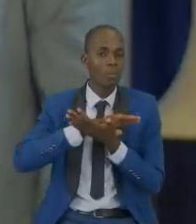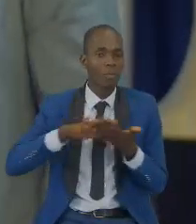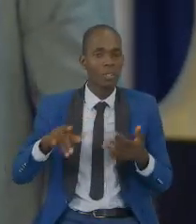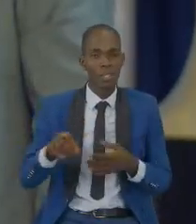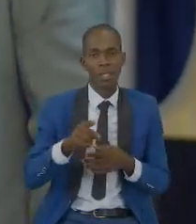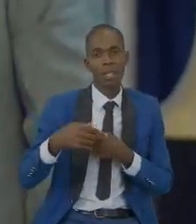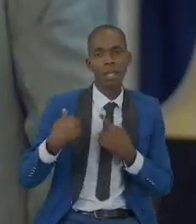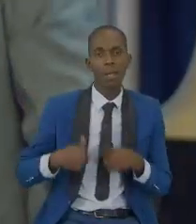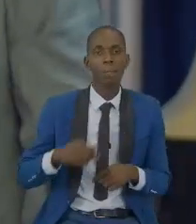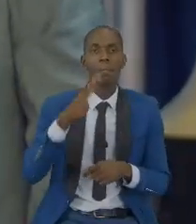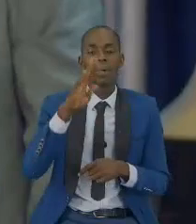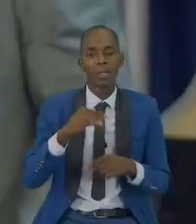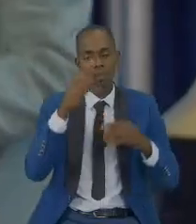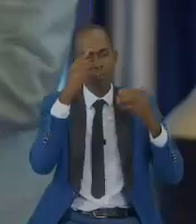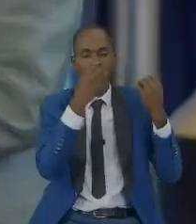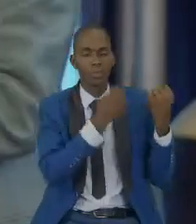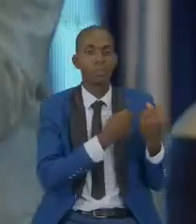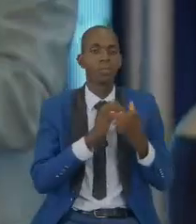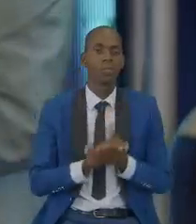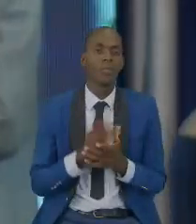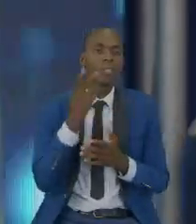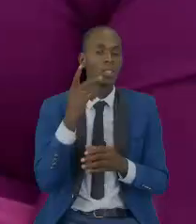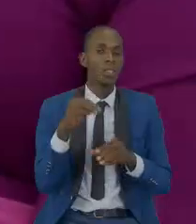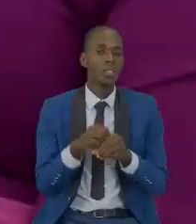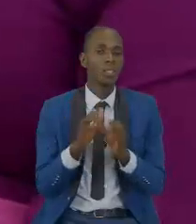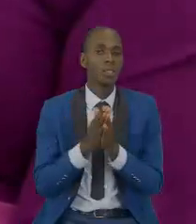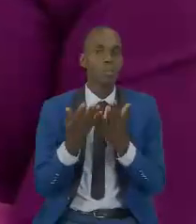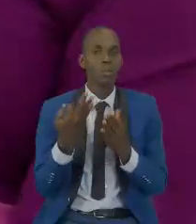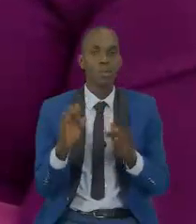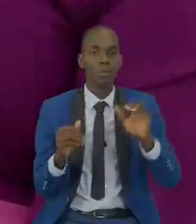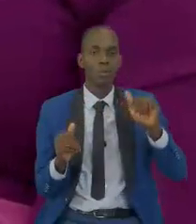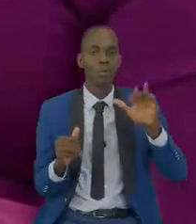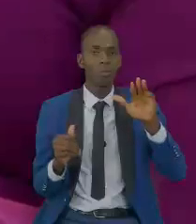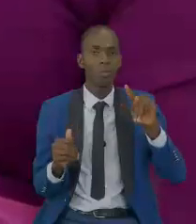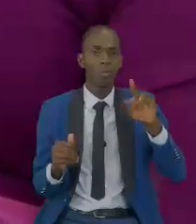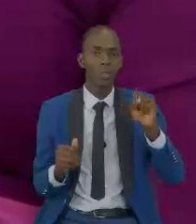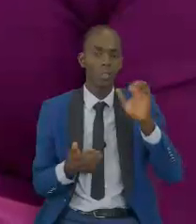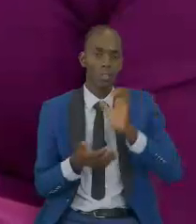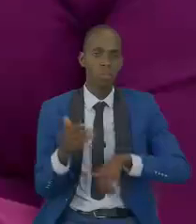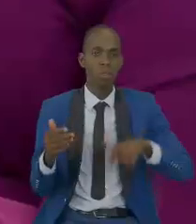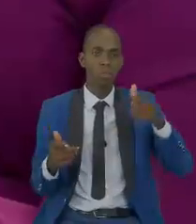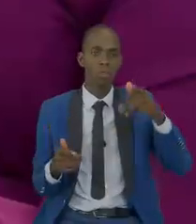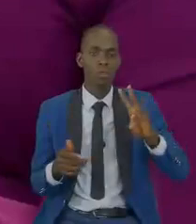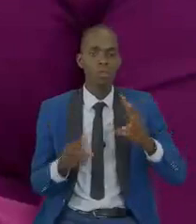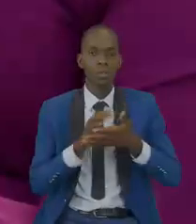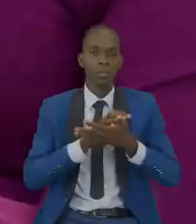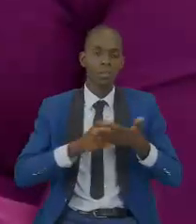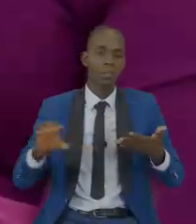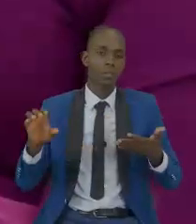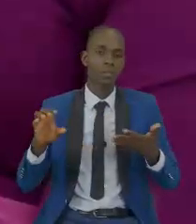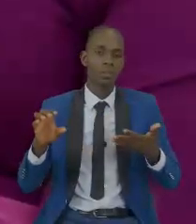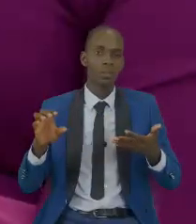hearts by faith. Look at Acts chapter 26, and I'm reading from